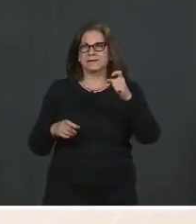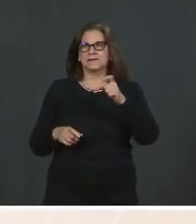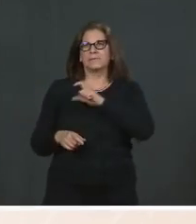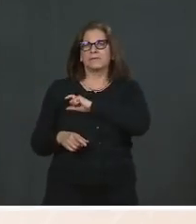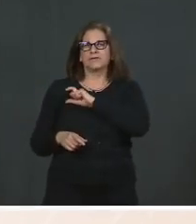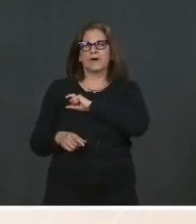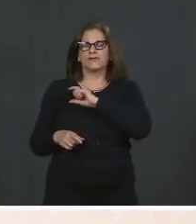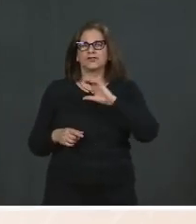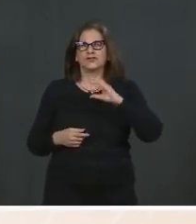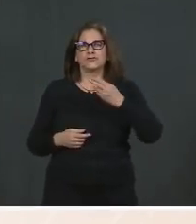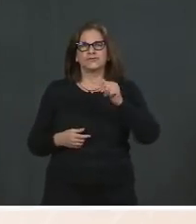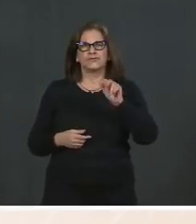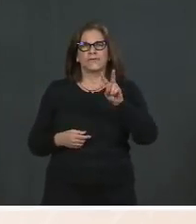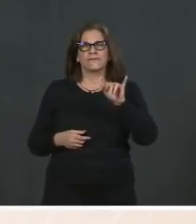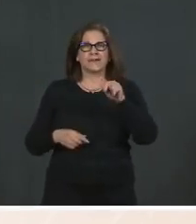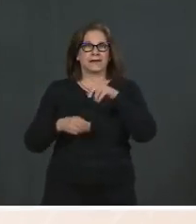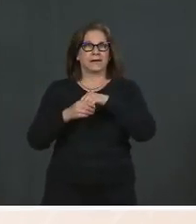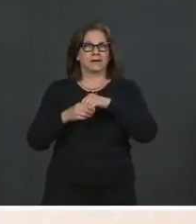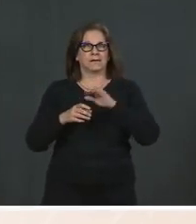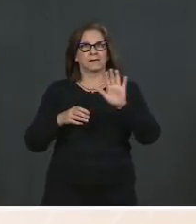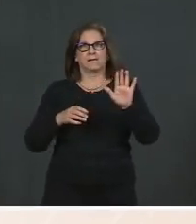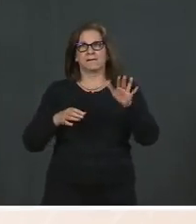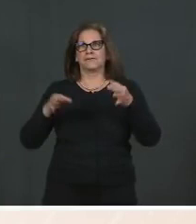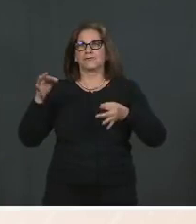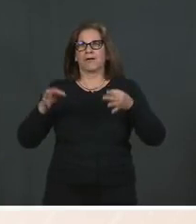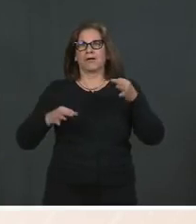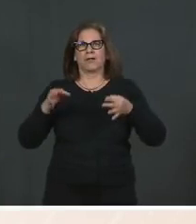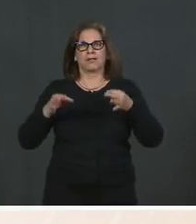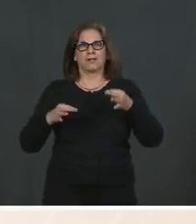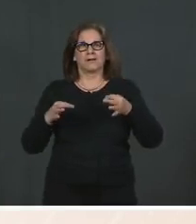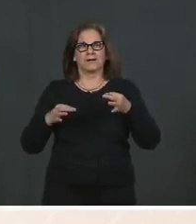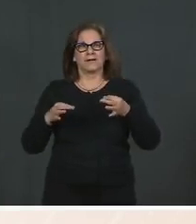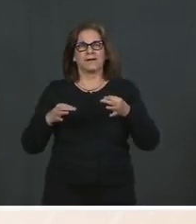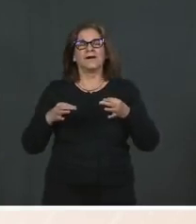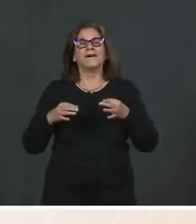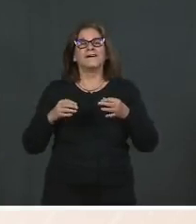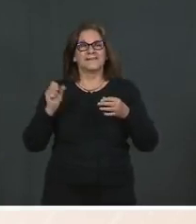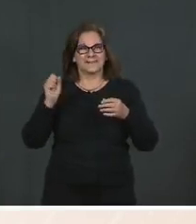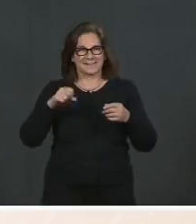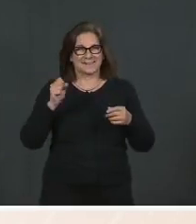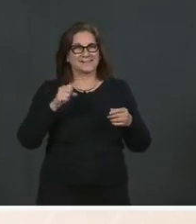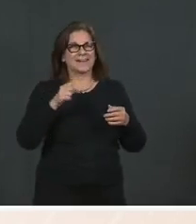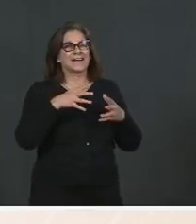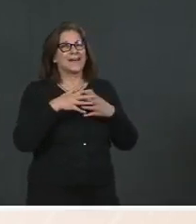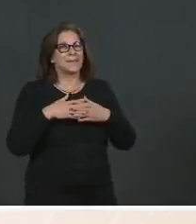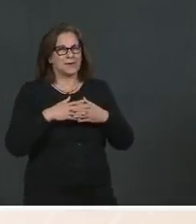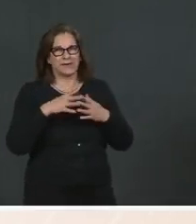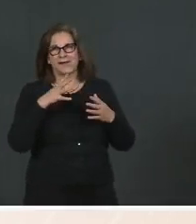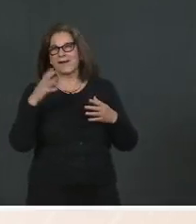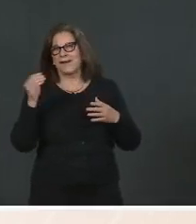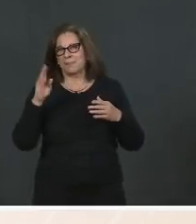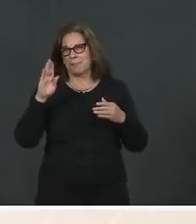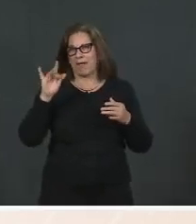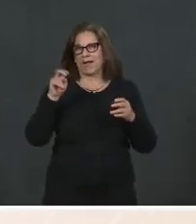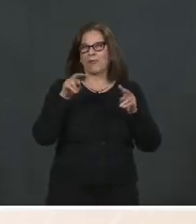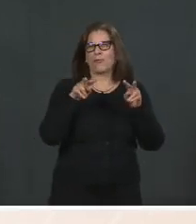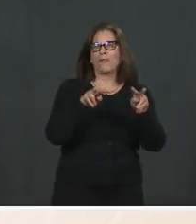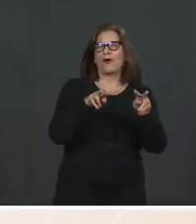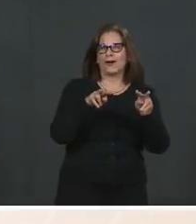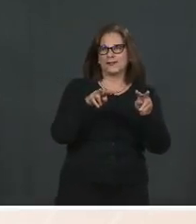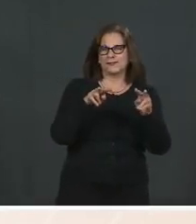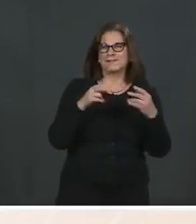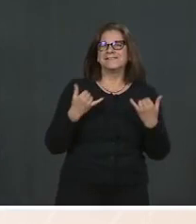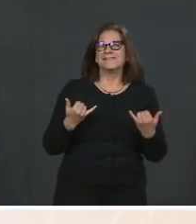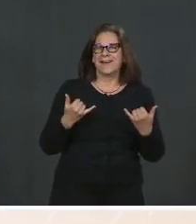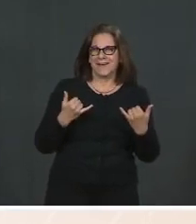will be watching closely, as Americans across the country will be watching. At the time of